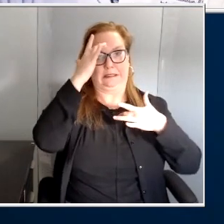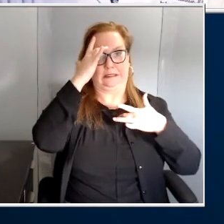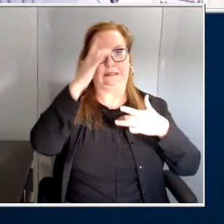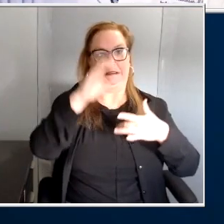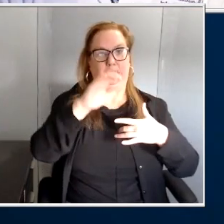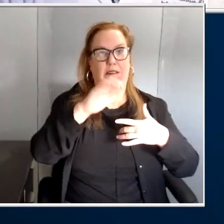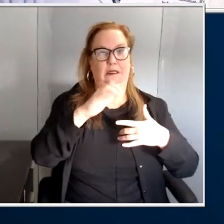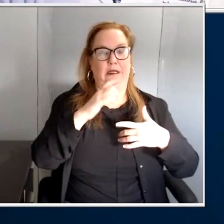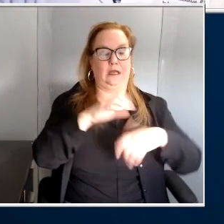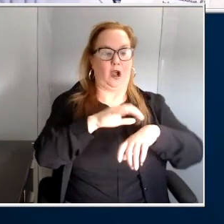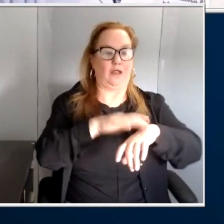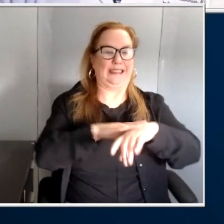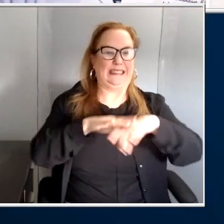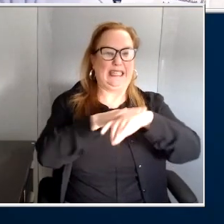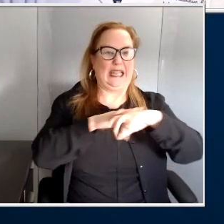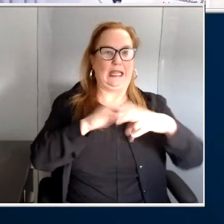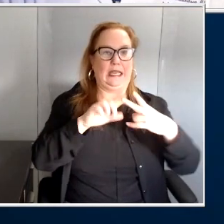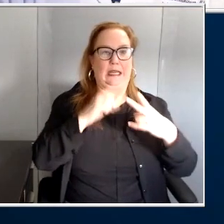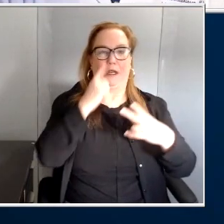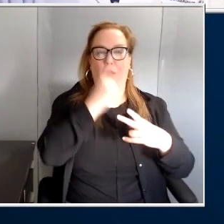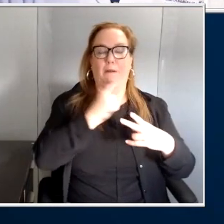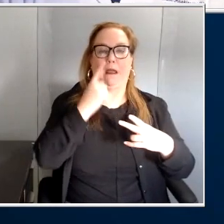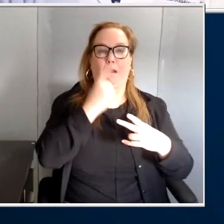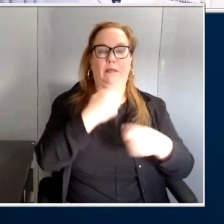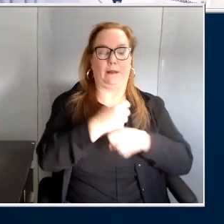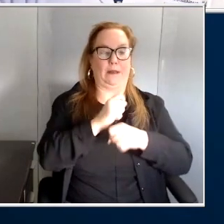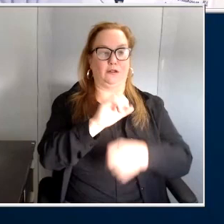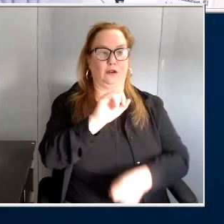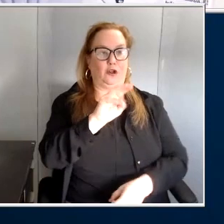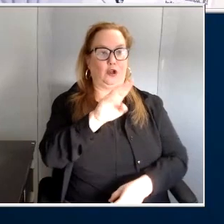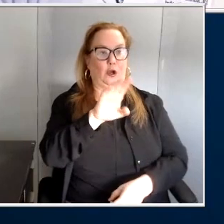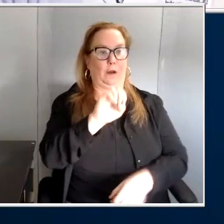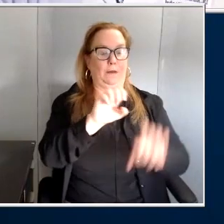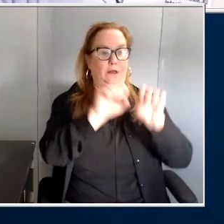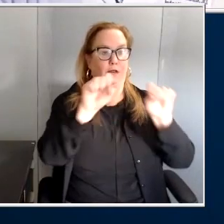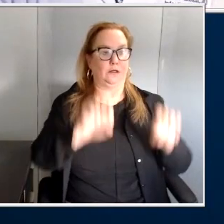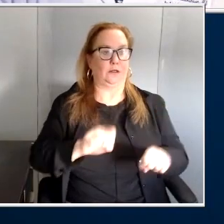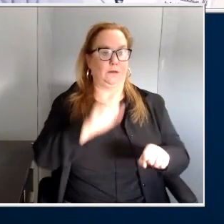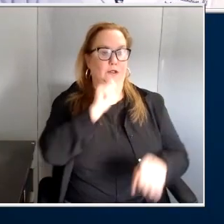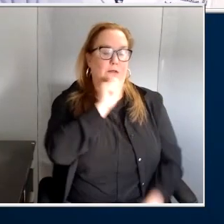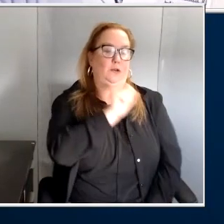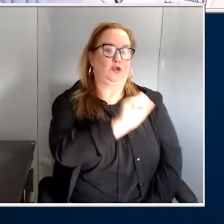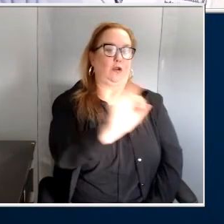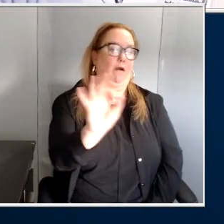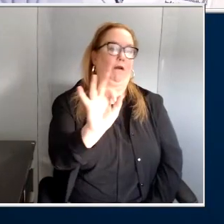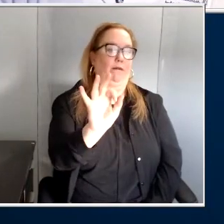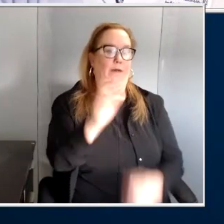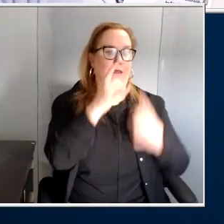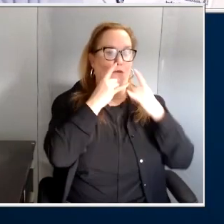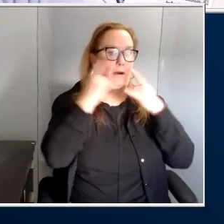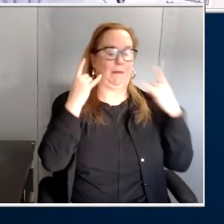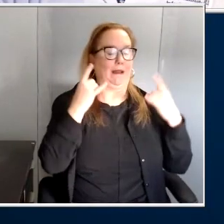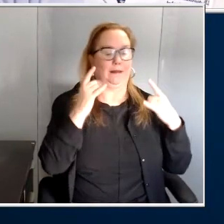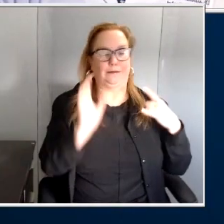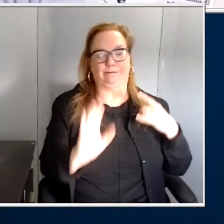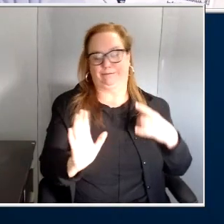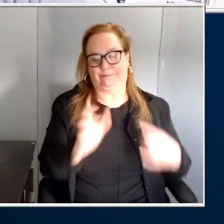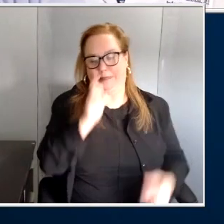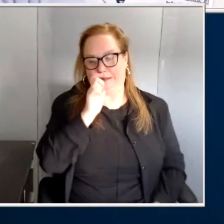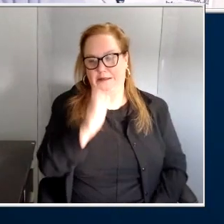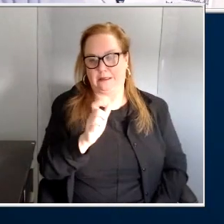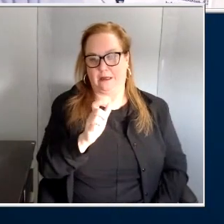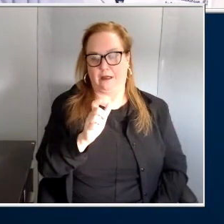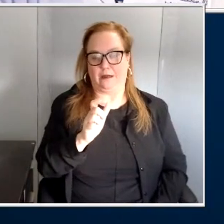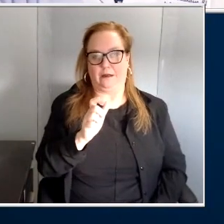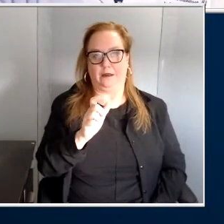mouth, everywhere, that make sure your immune system doesn't just turn off because you wore a mask. Right. That is, in the words